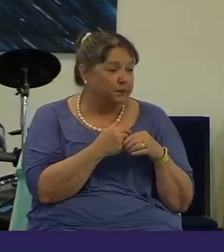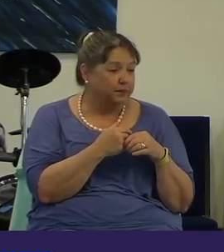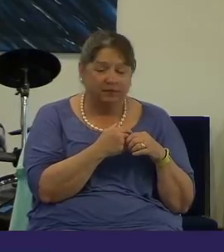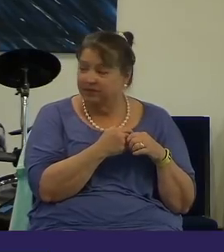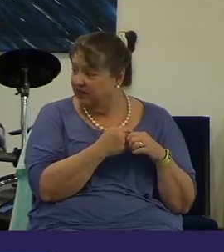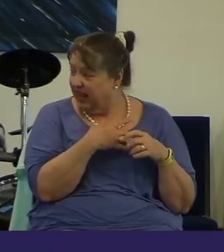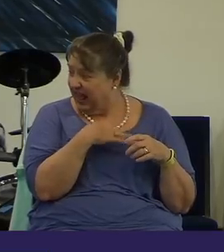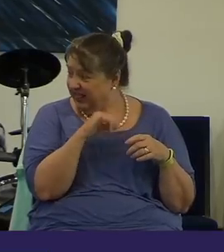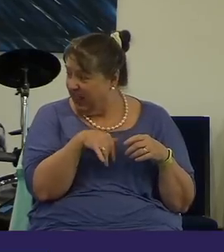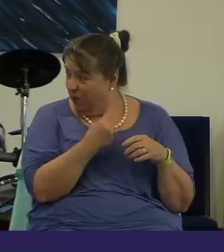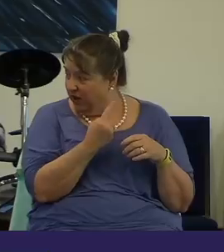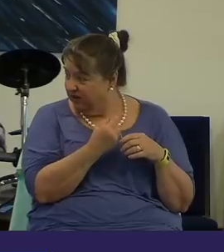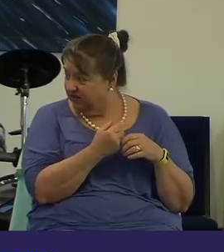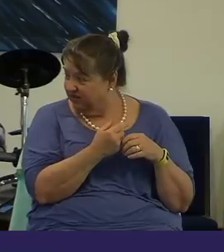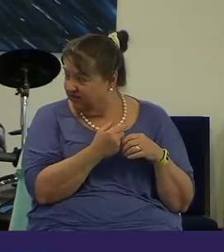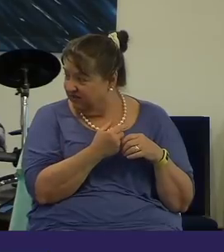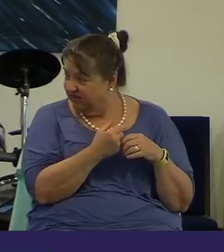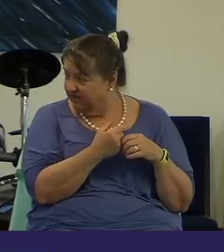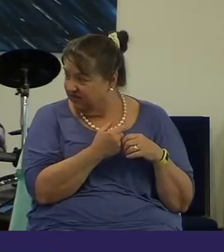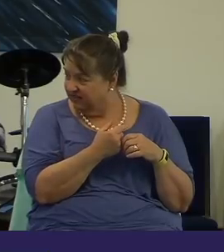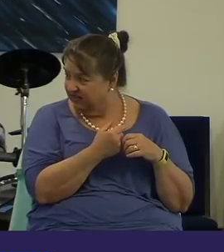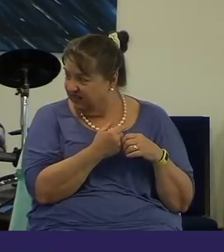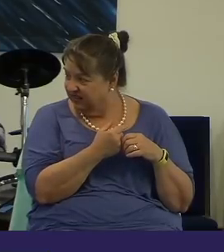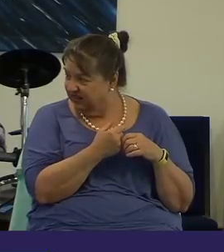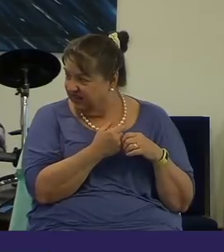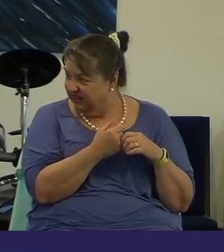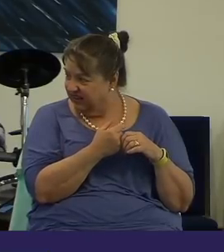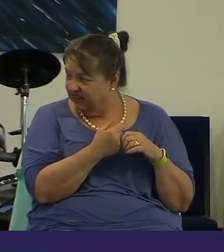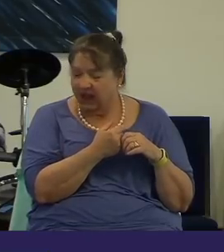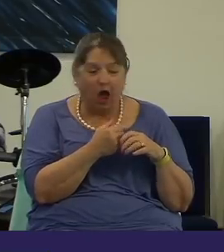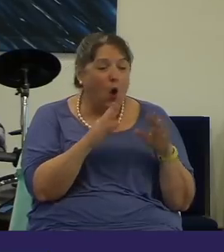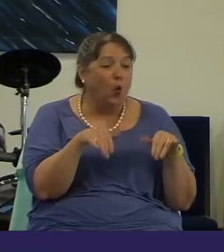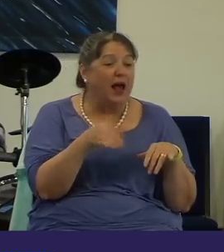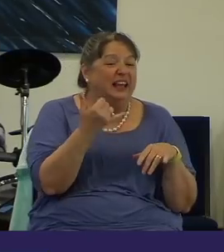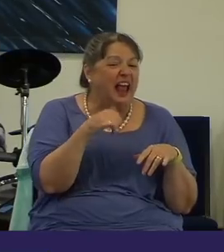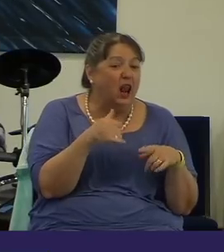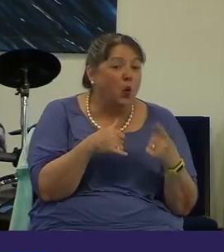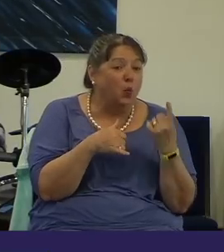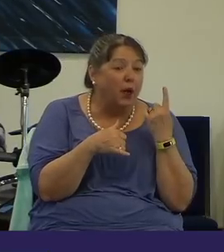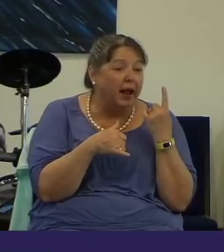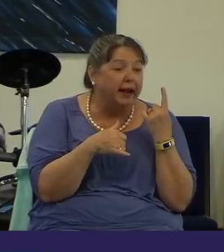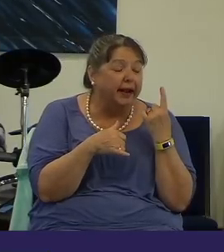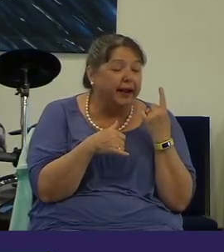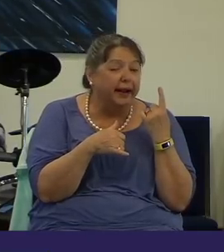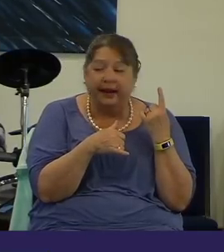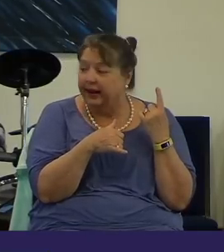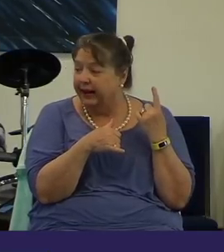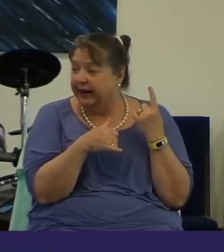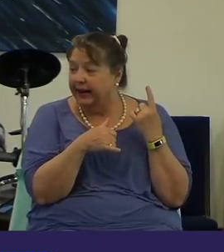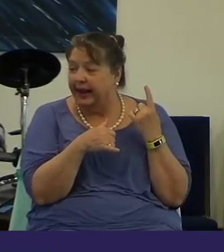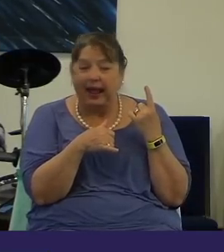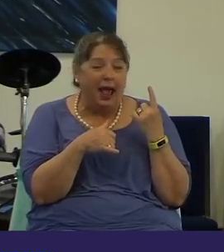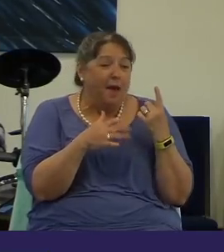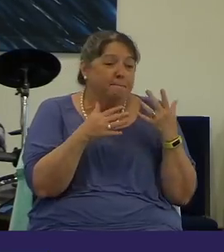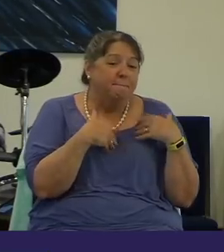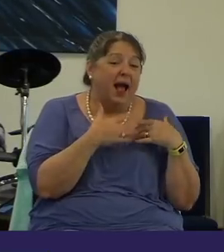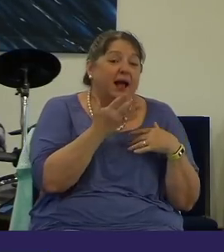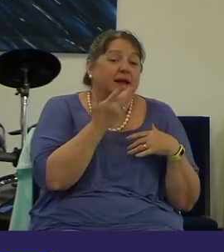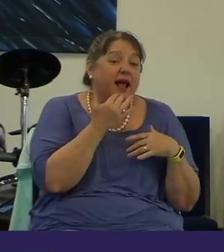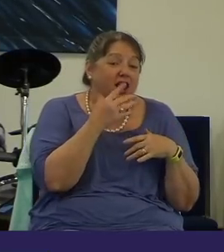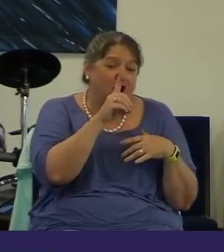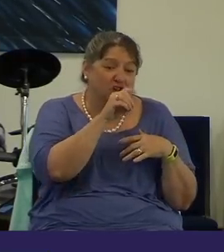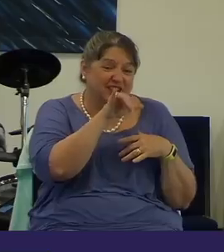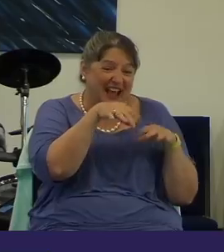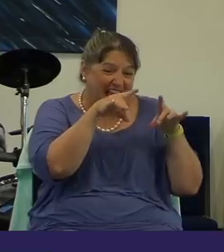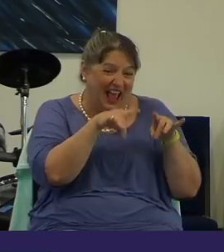Do you like that one? Okay. And then, this yellow one. I was running out of dye, so I just cut the